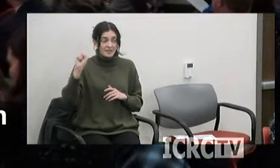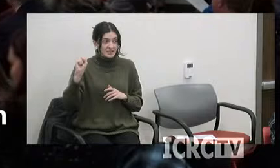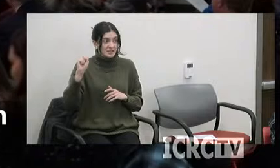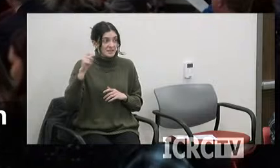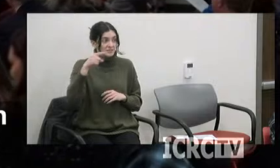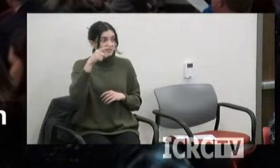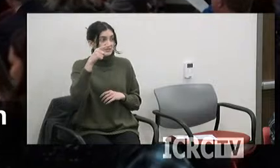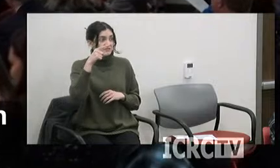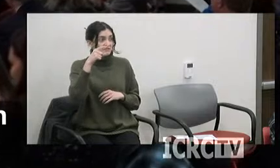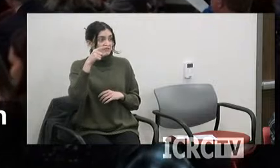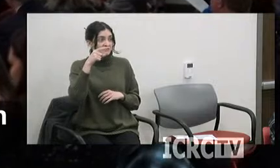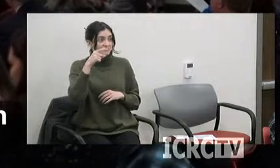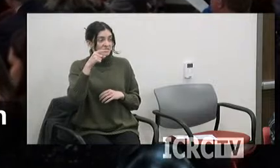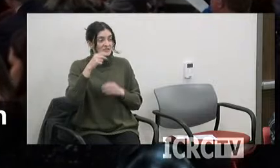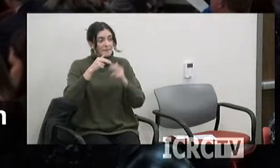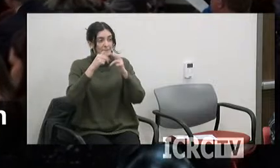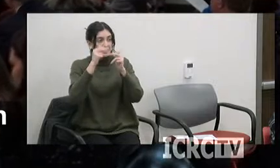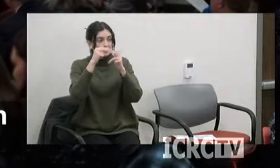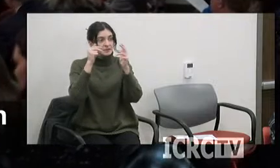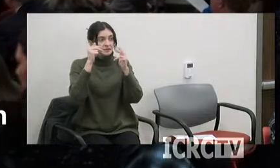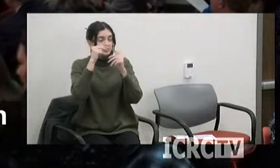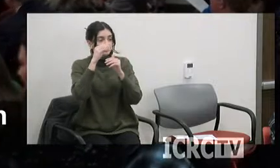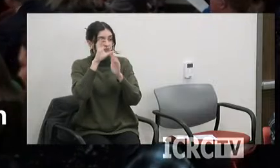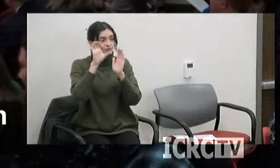Congratulations, James. Wonderful, wonderful.